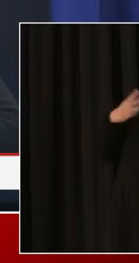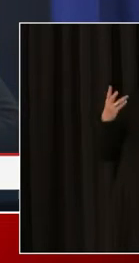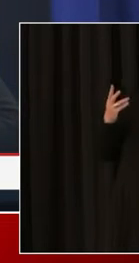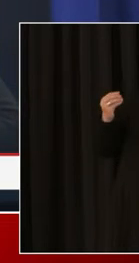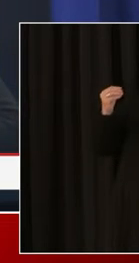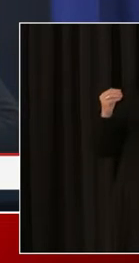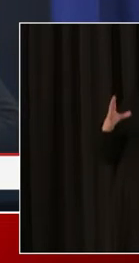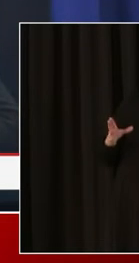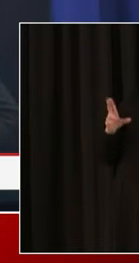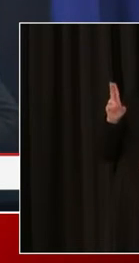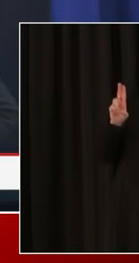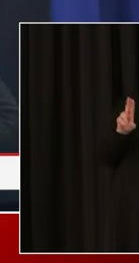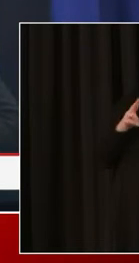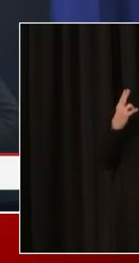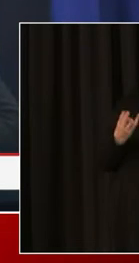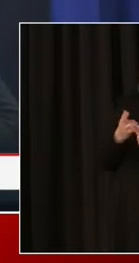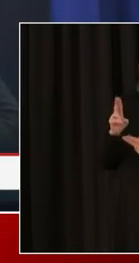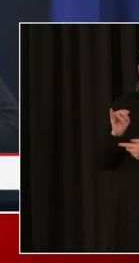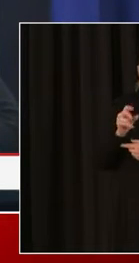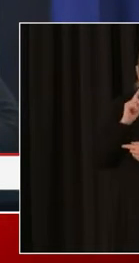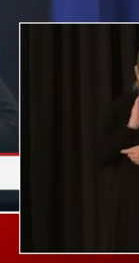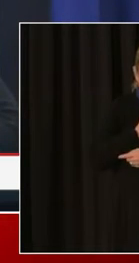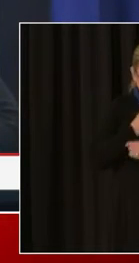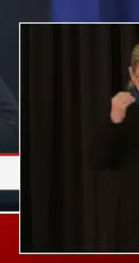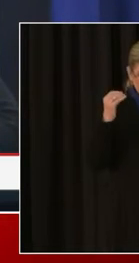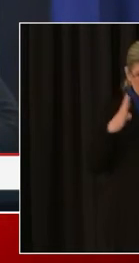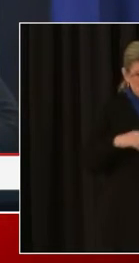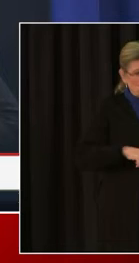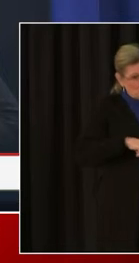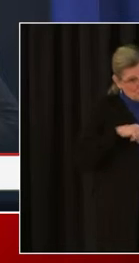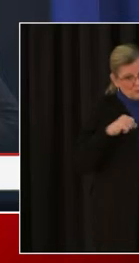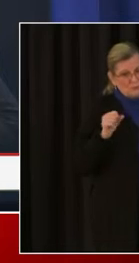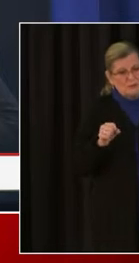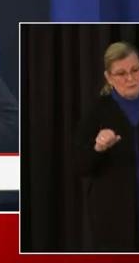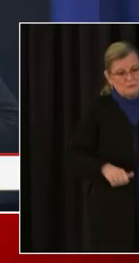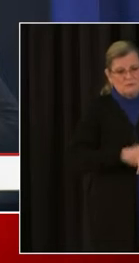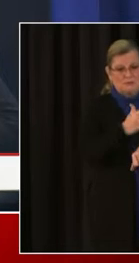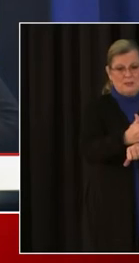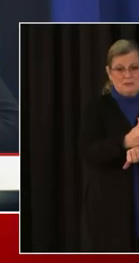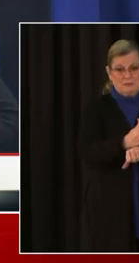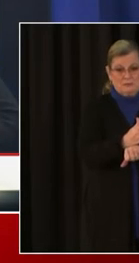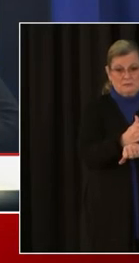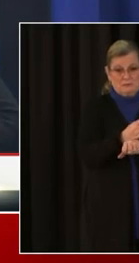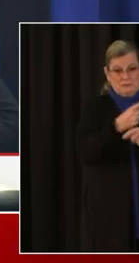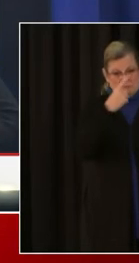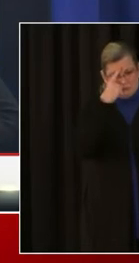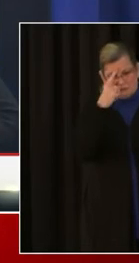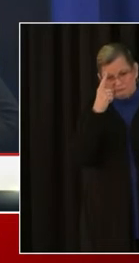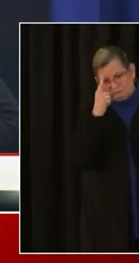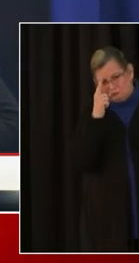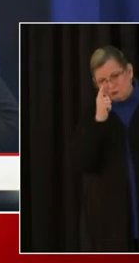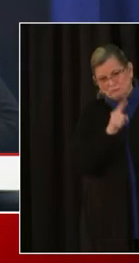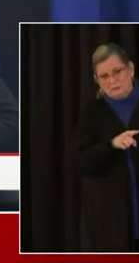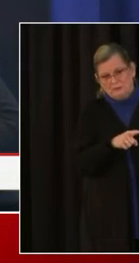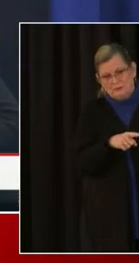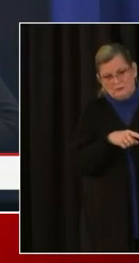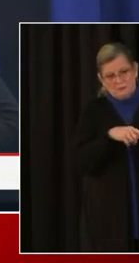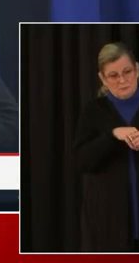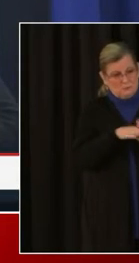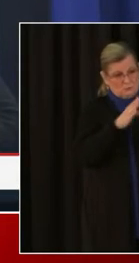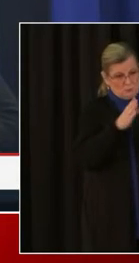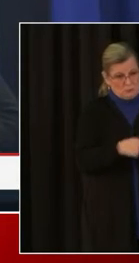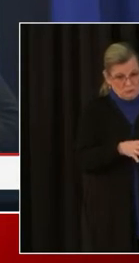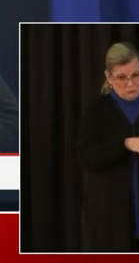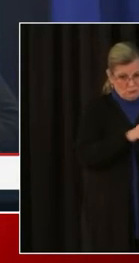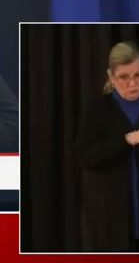who represent our teachers, and proud that we were able to establish an agreement for our in-person